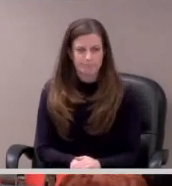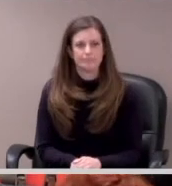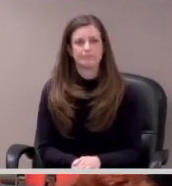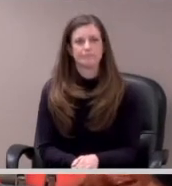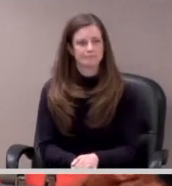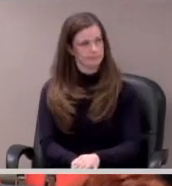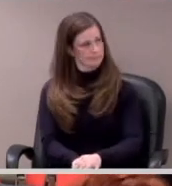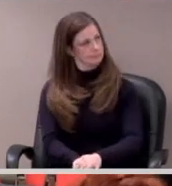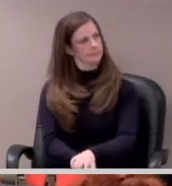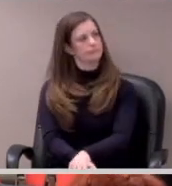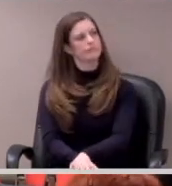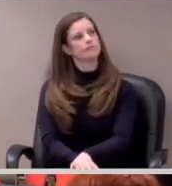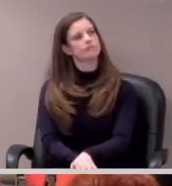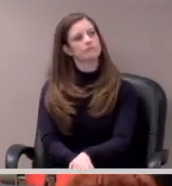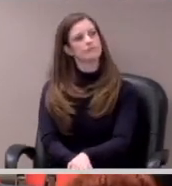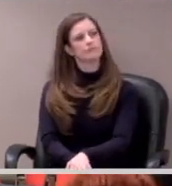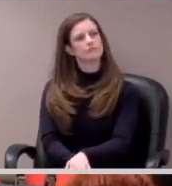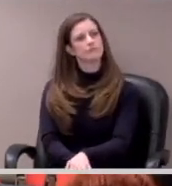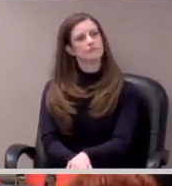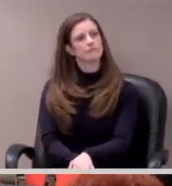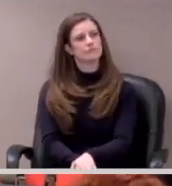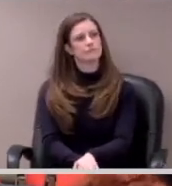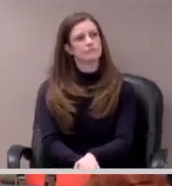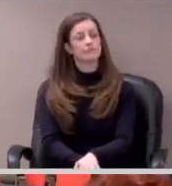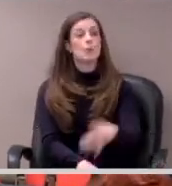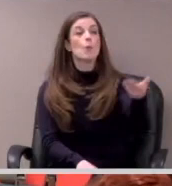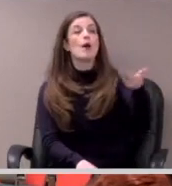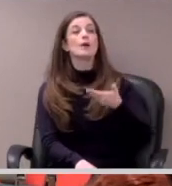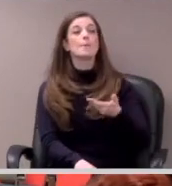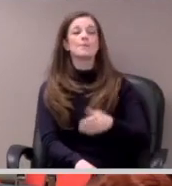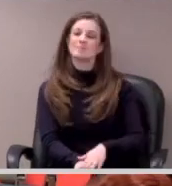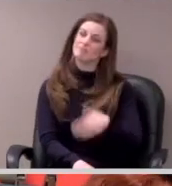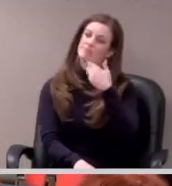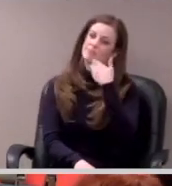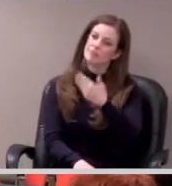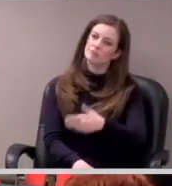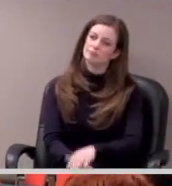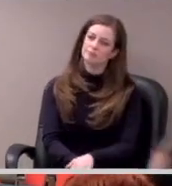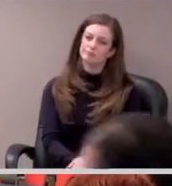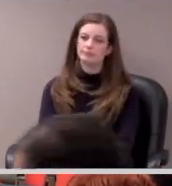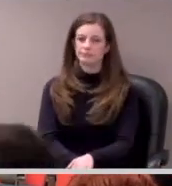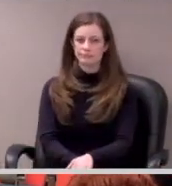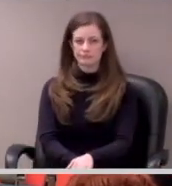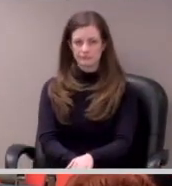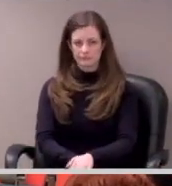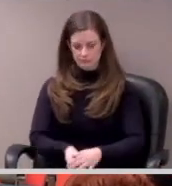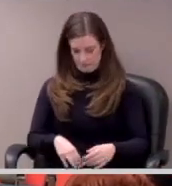Welcome.